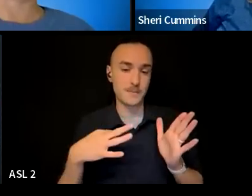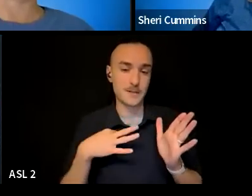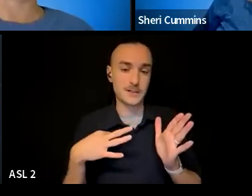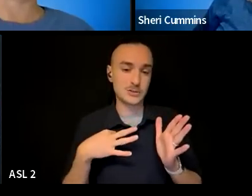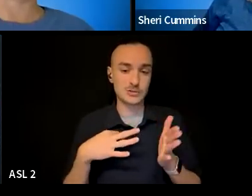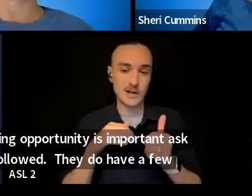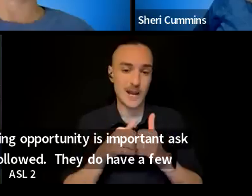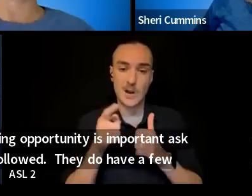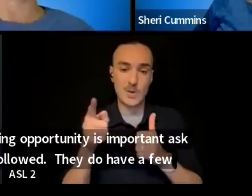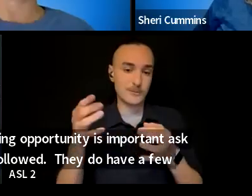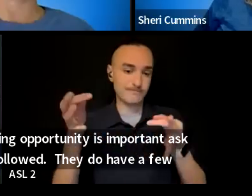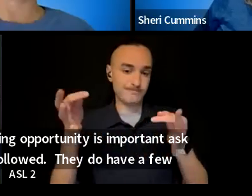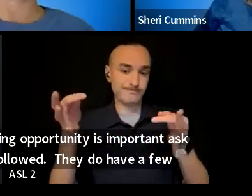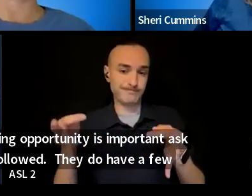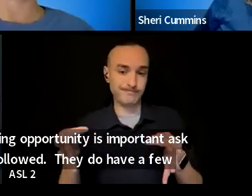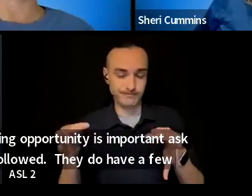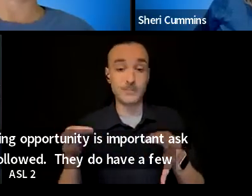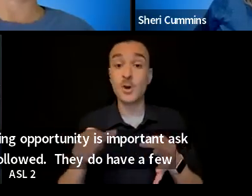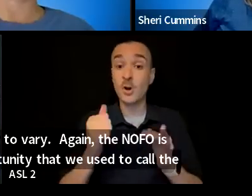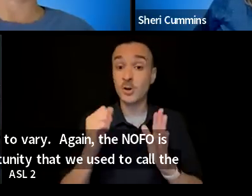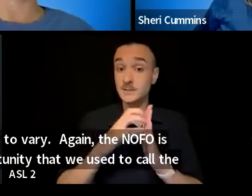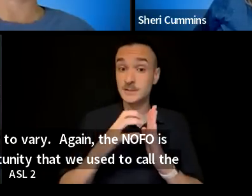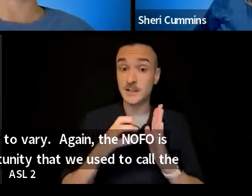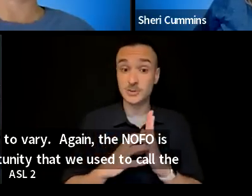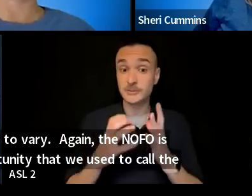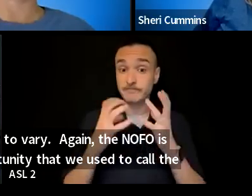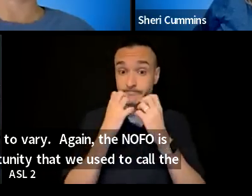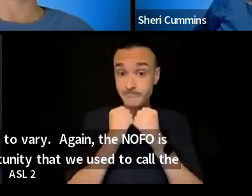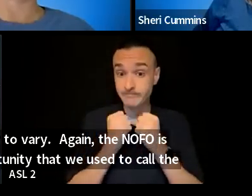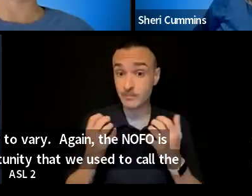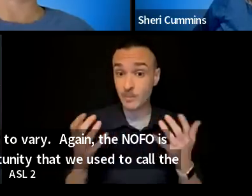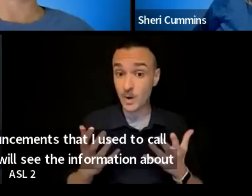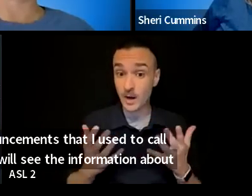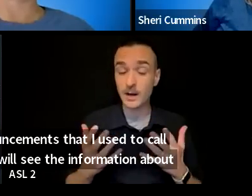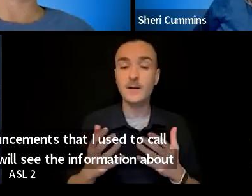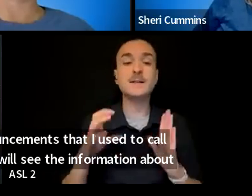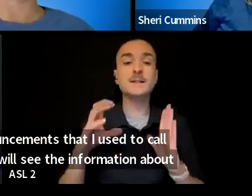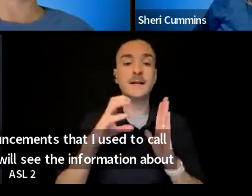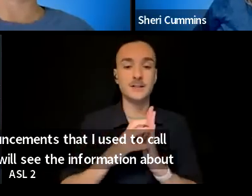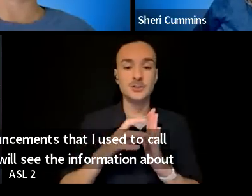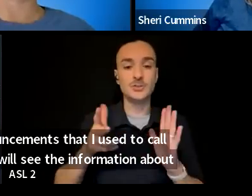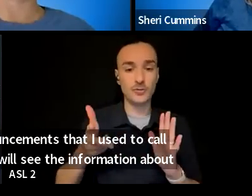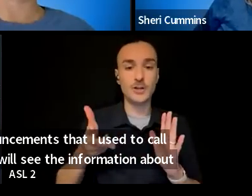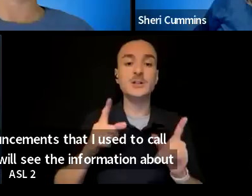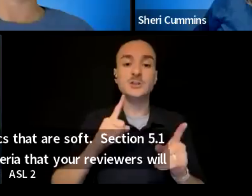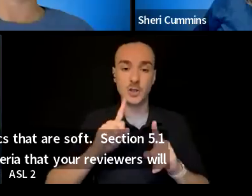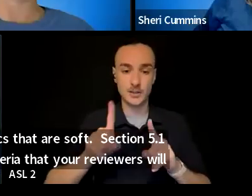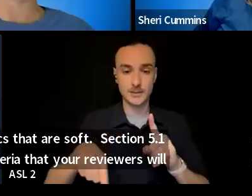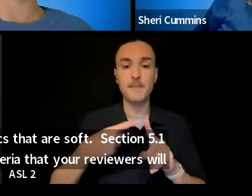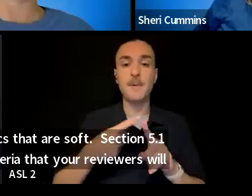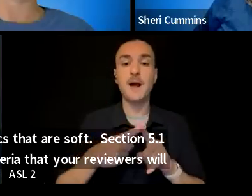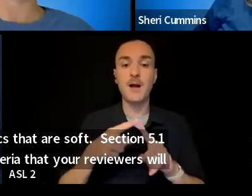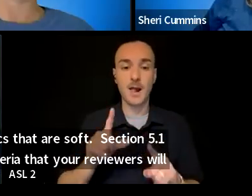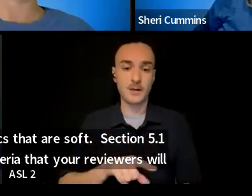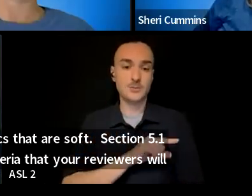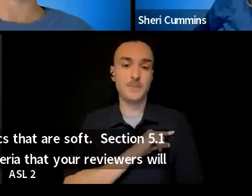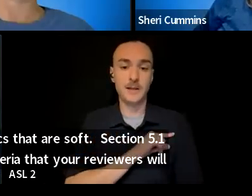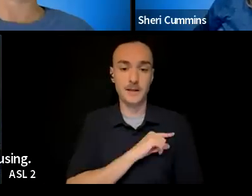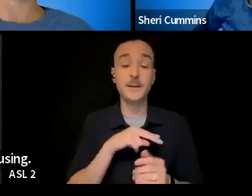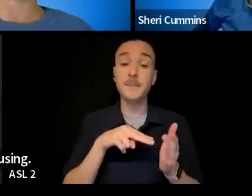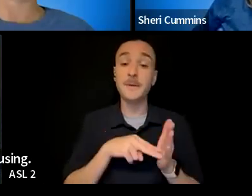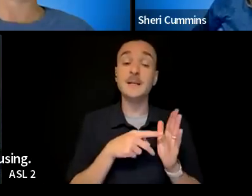that are also critical are that Section 3 explains the eligibility, so what institutions, what